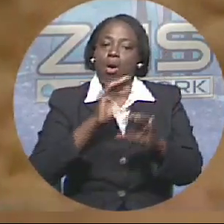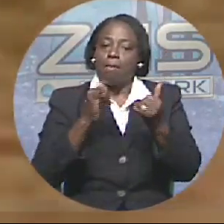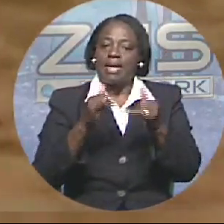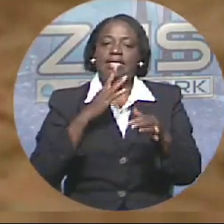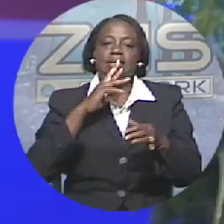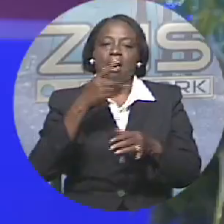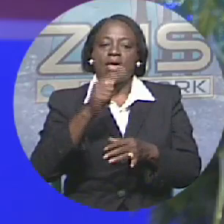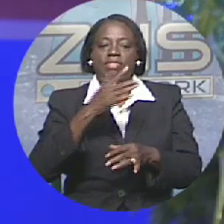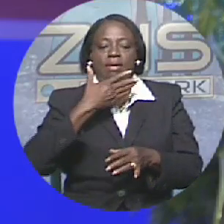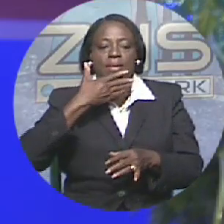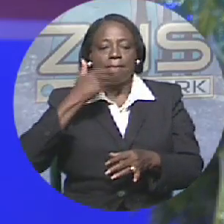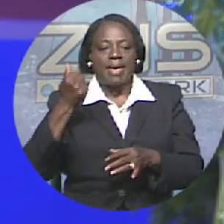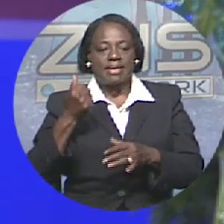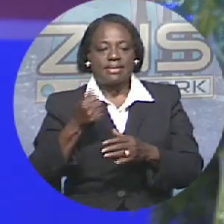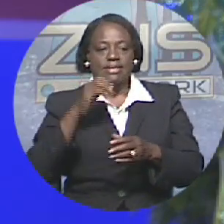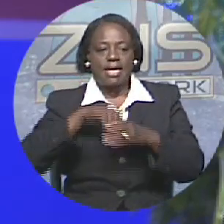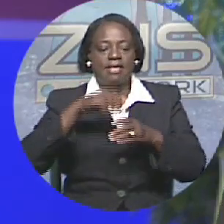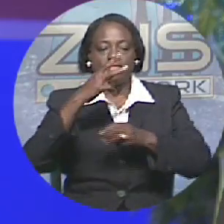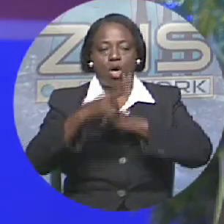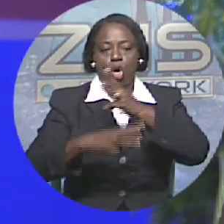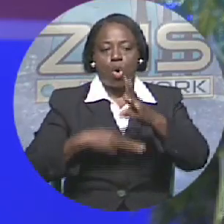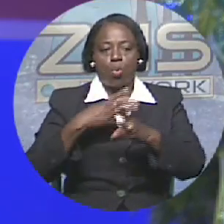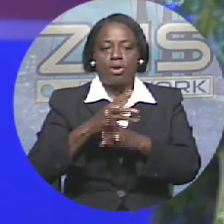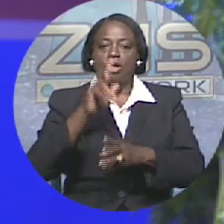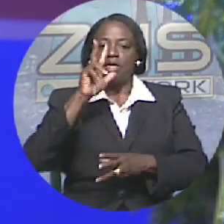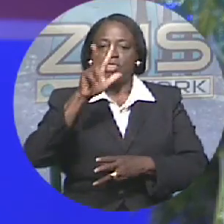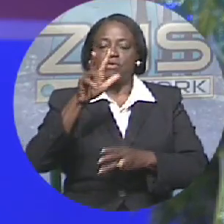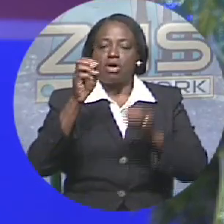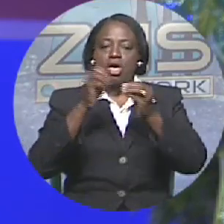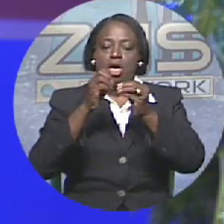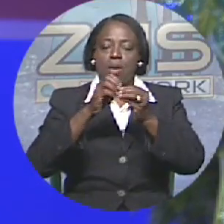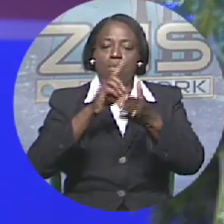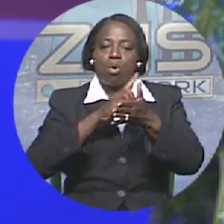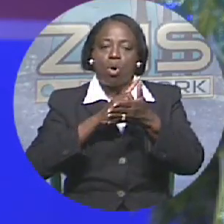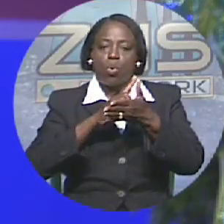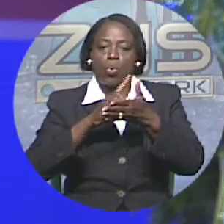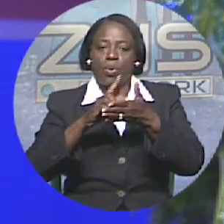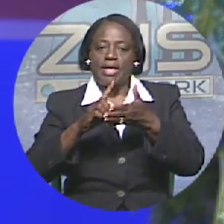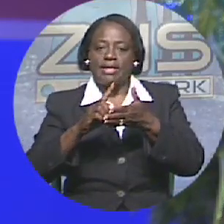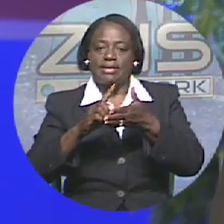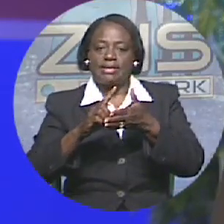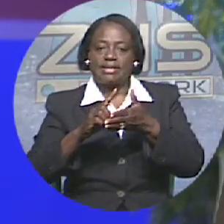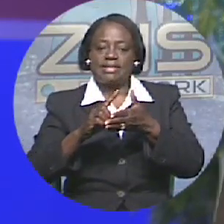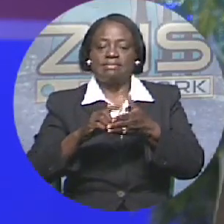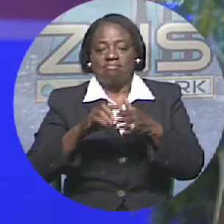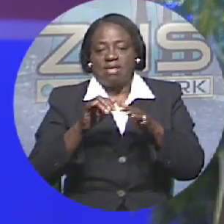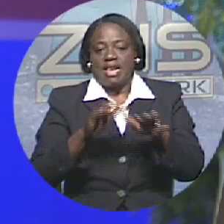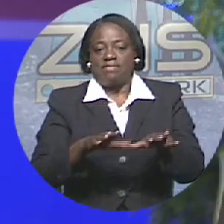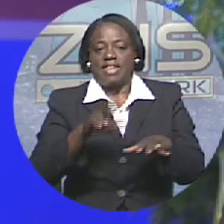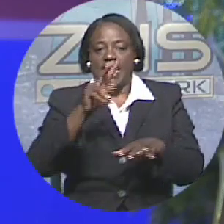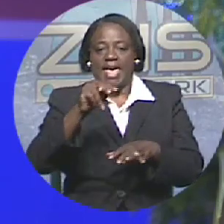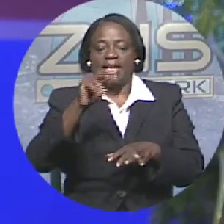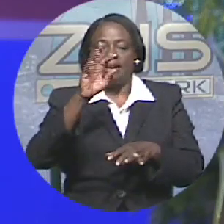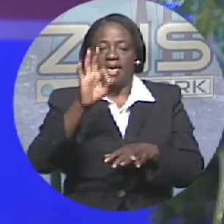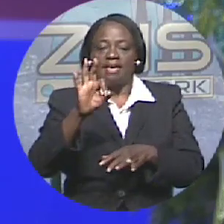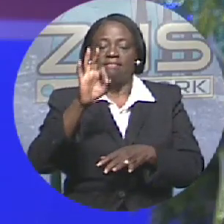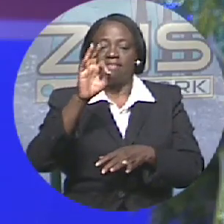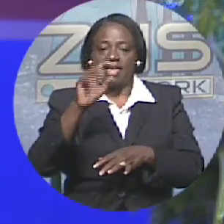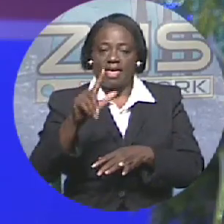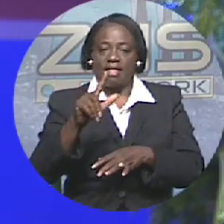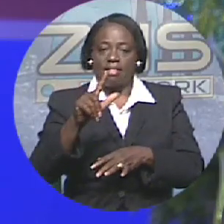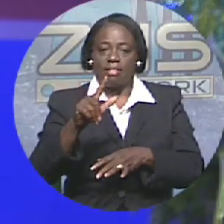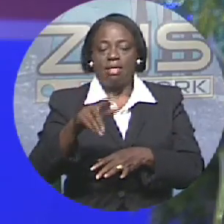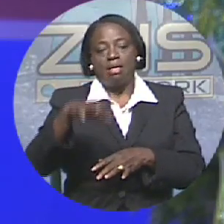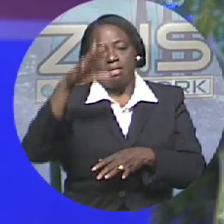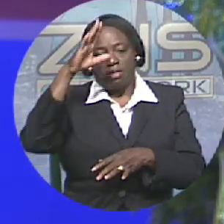country. Three more weeks remain in the NFL, and the boys are now following the stars to try and catch me. Let's see